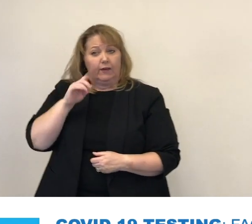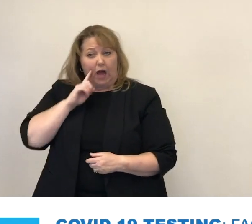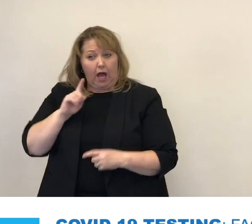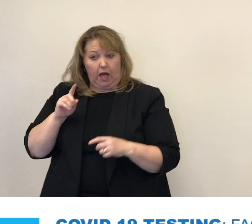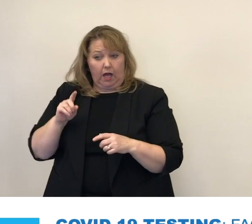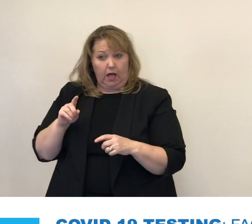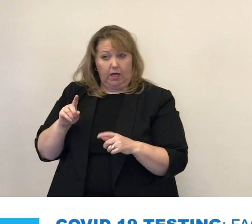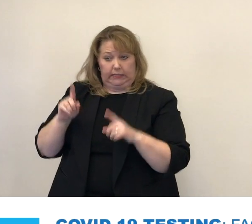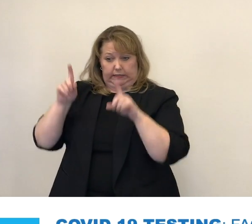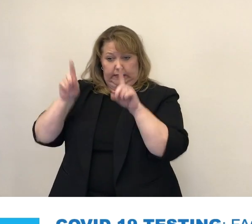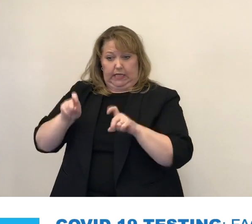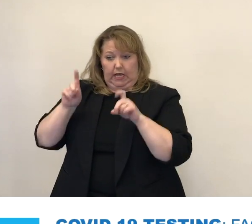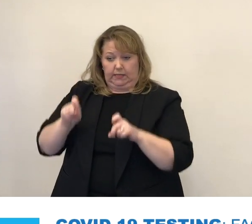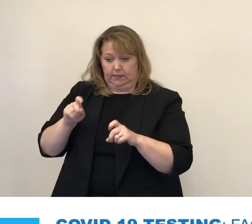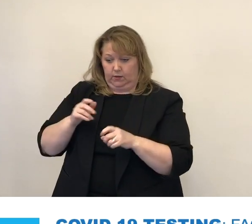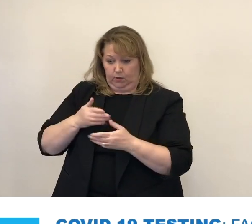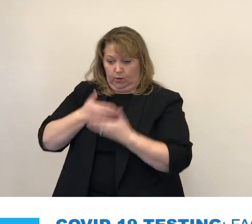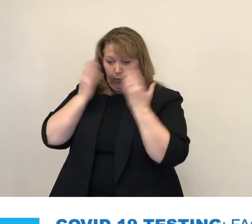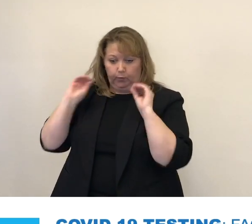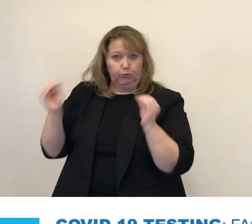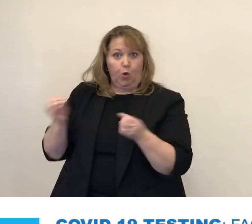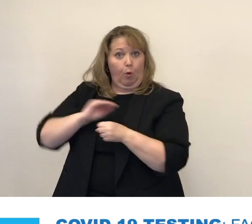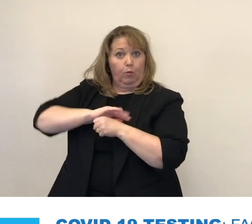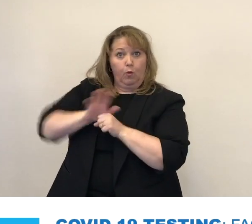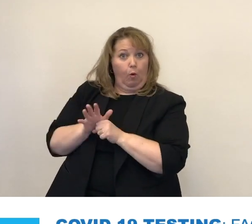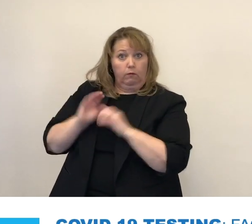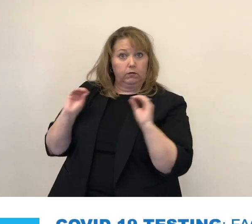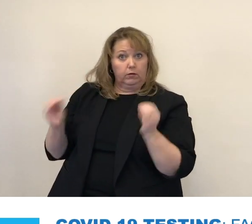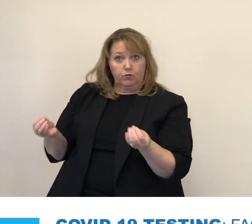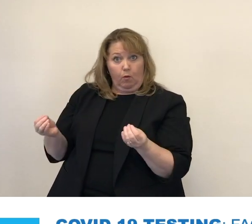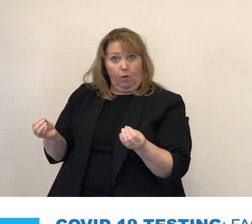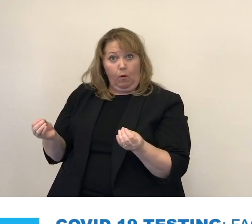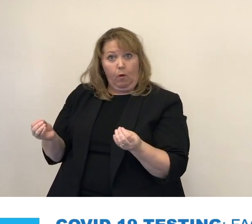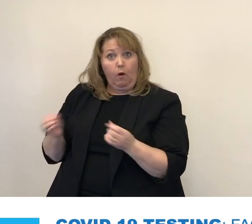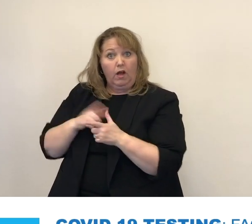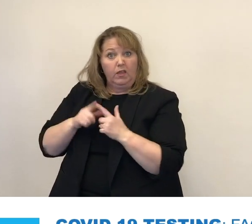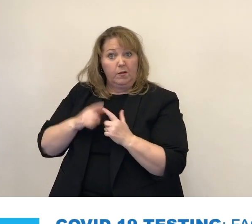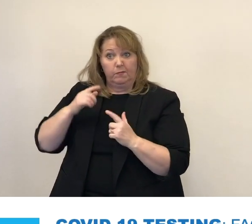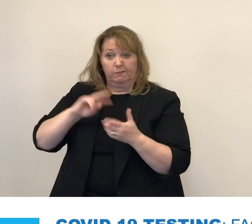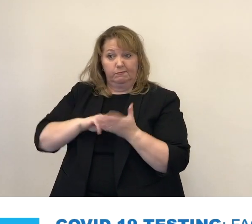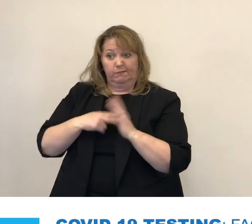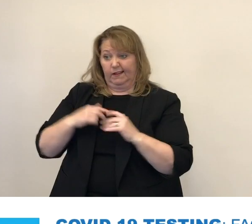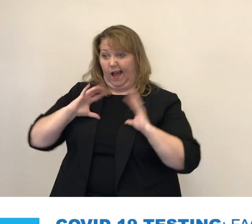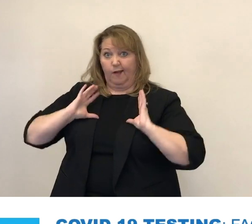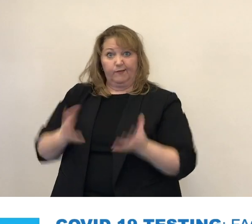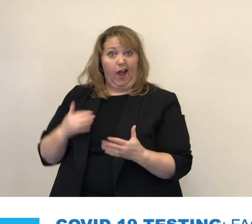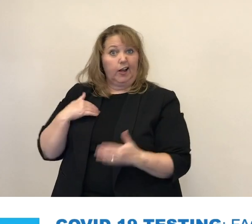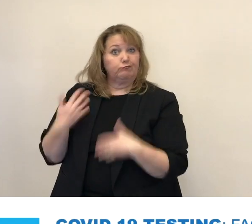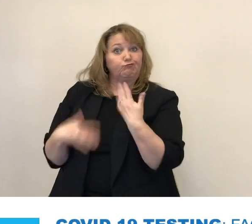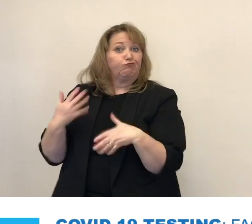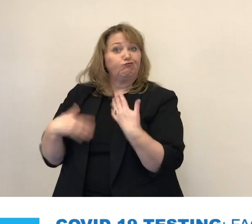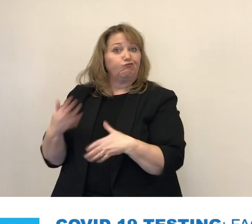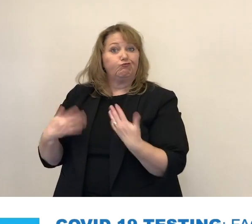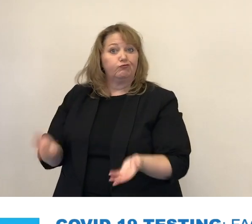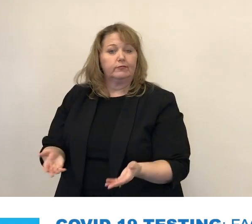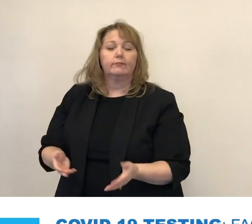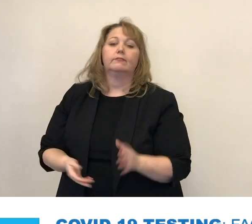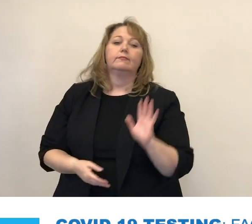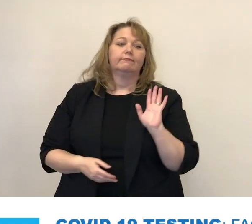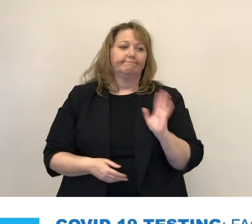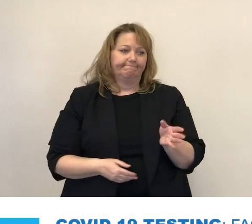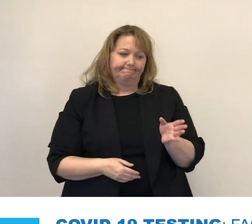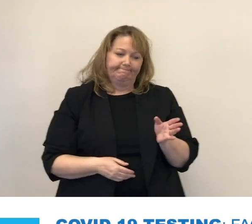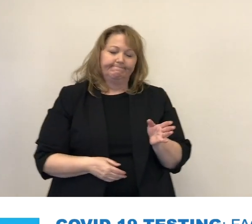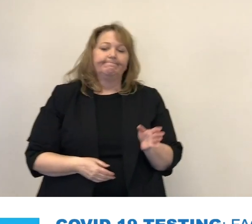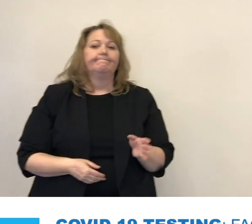detail, the swab test, so to speak, detects the virus itself. So what that test is telling us when it's run is whether or not we